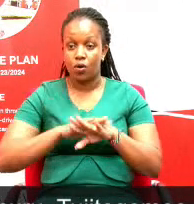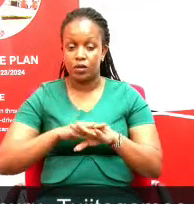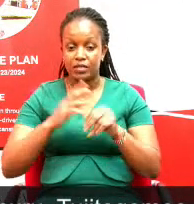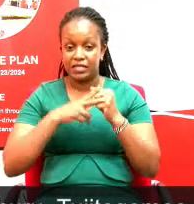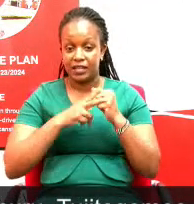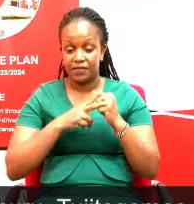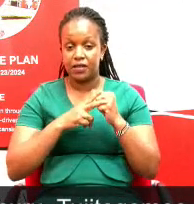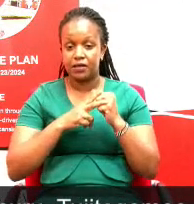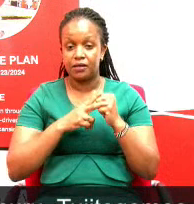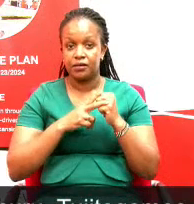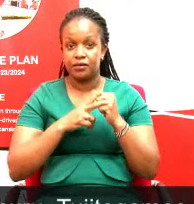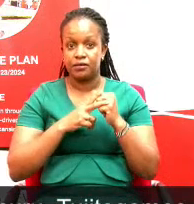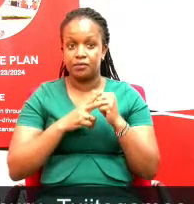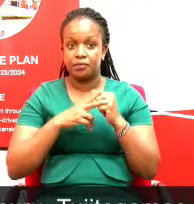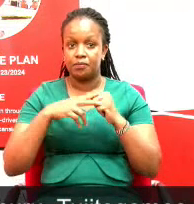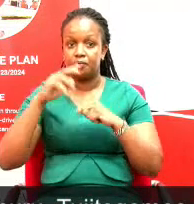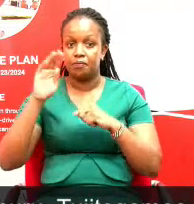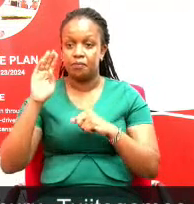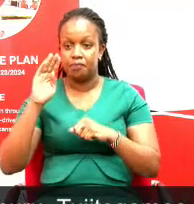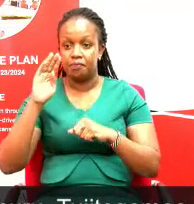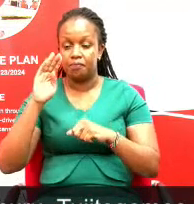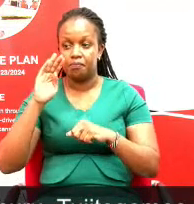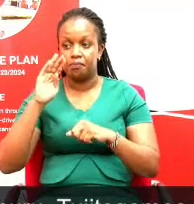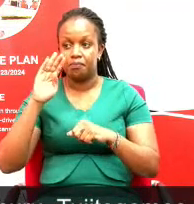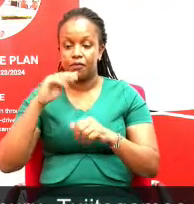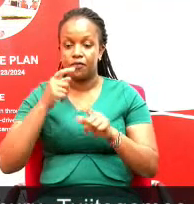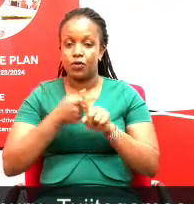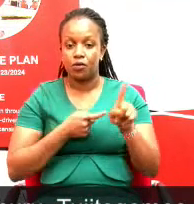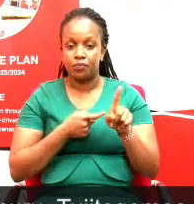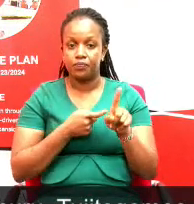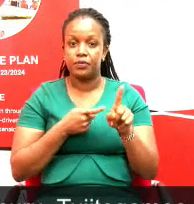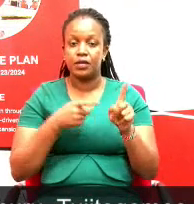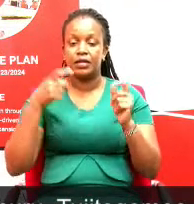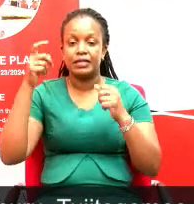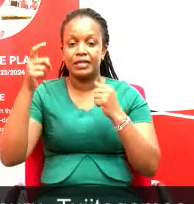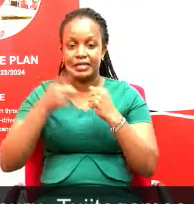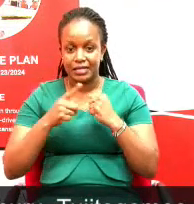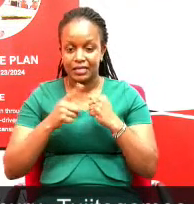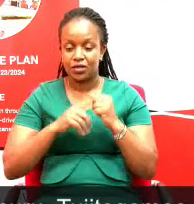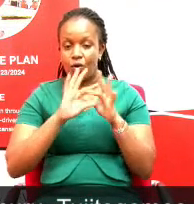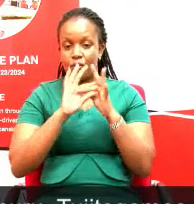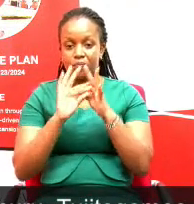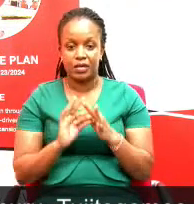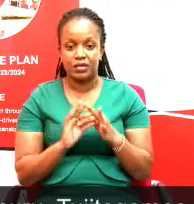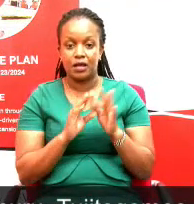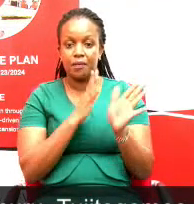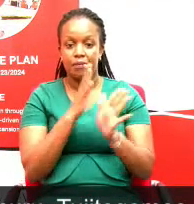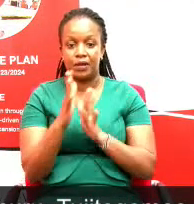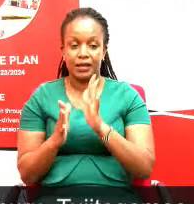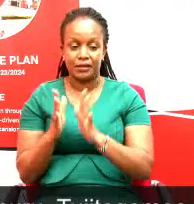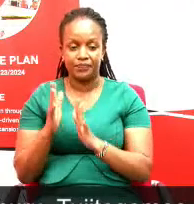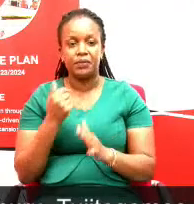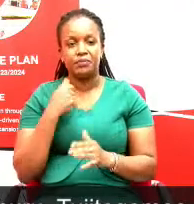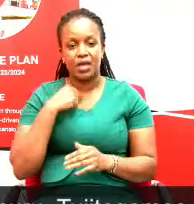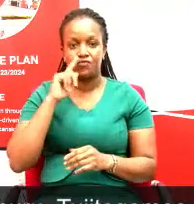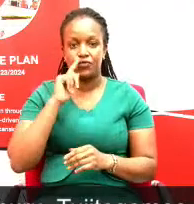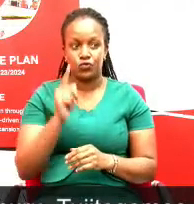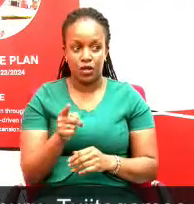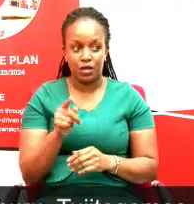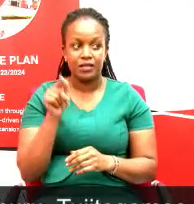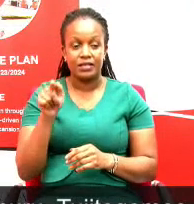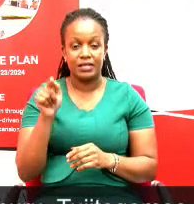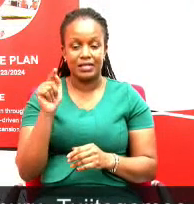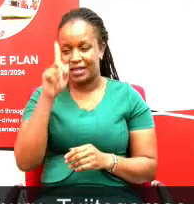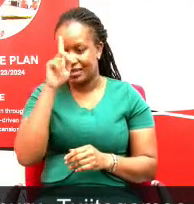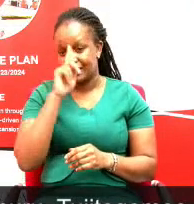period, up from 9.2 billion during the 6th corporate plan. Well, I'm sure this is one critical